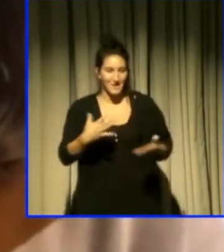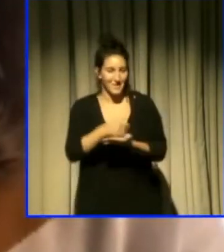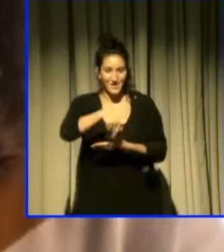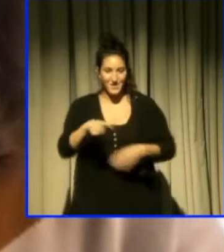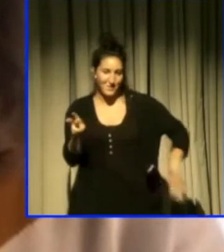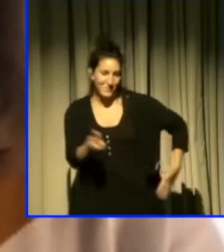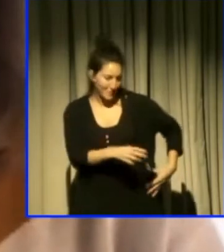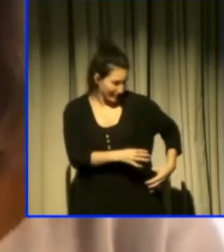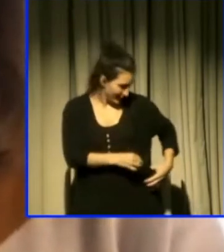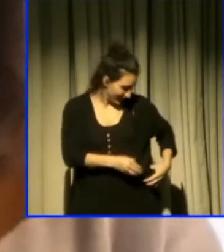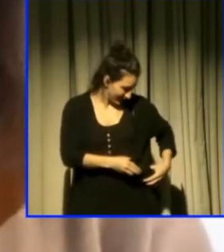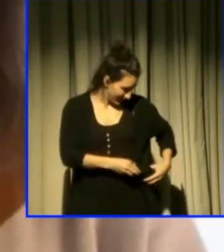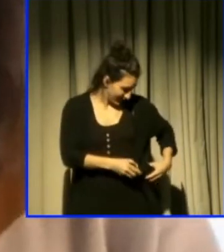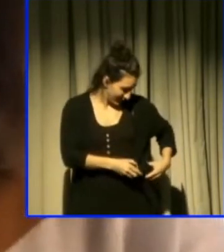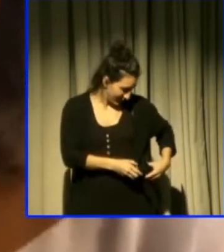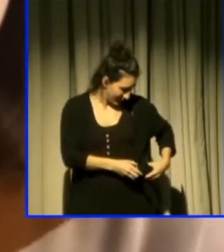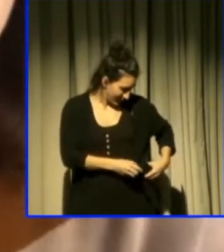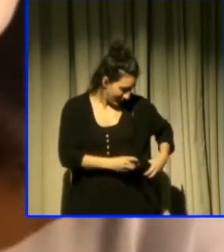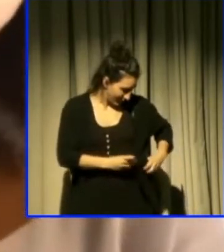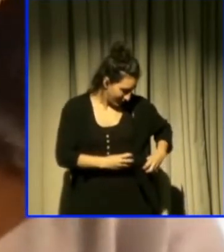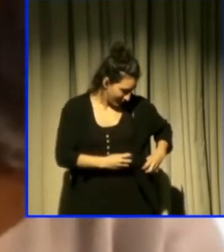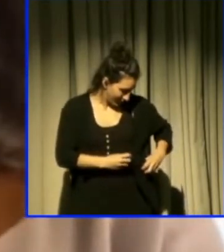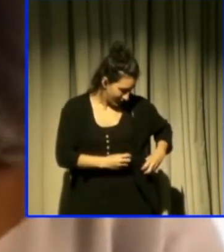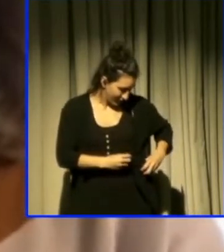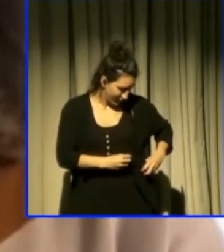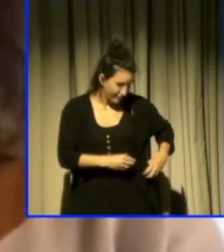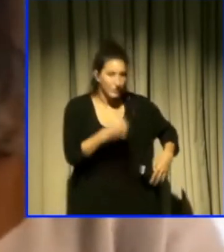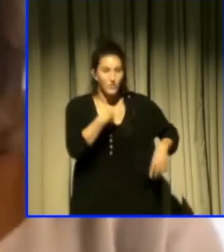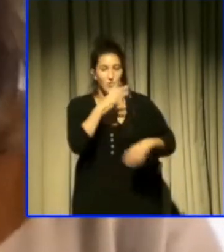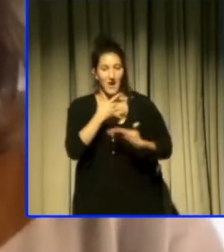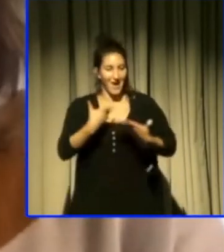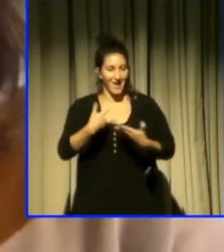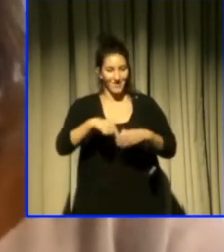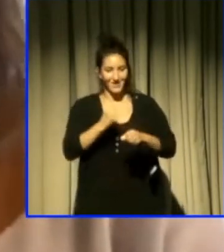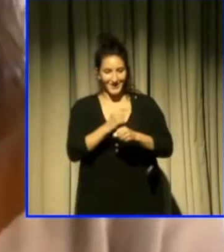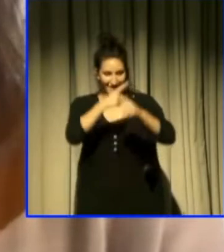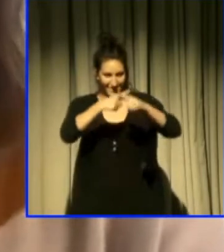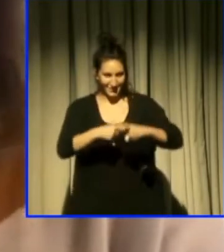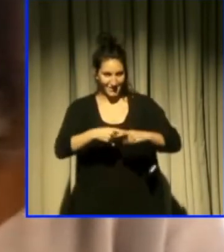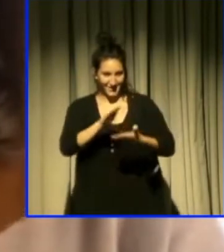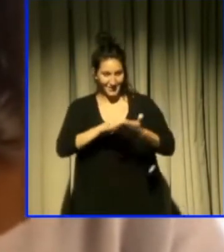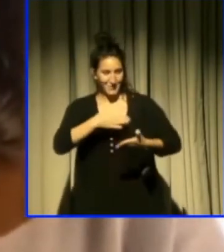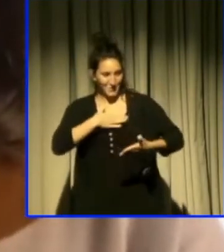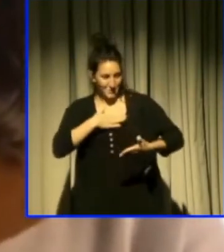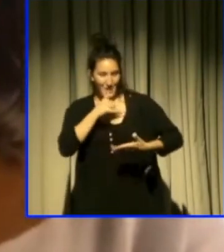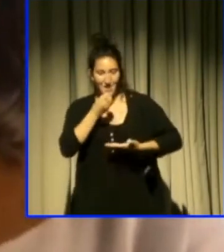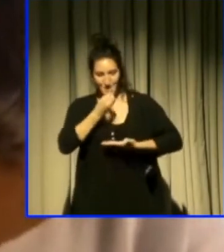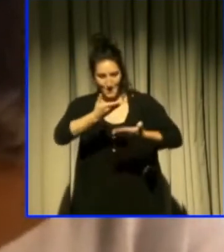I'm here now in Amsterdam in my studio. So I welcome you into my studio.